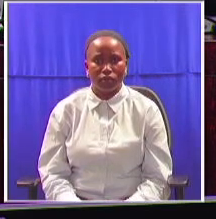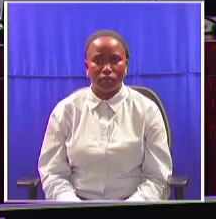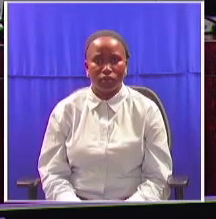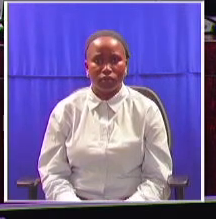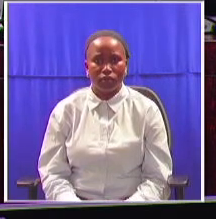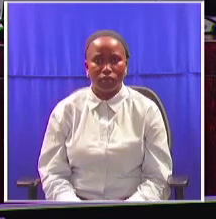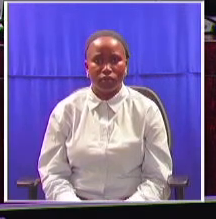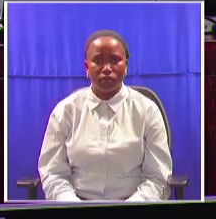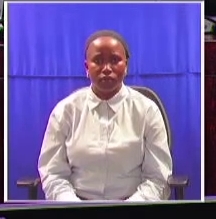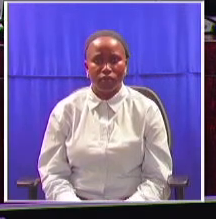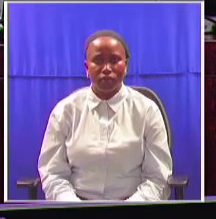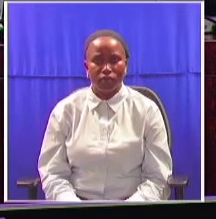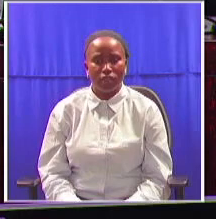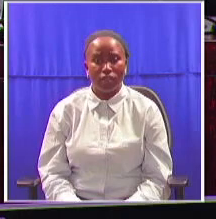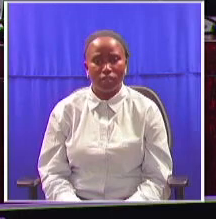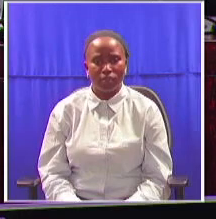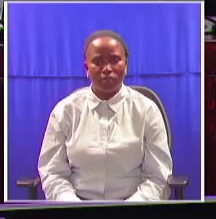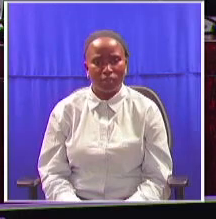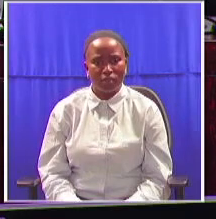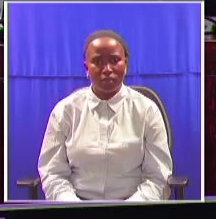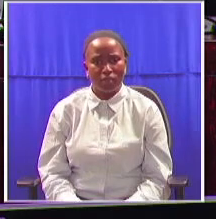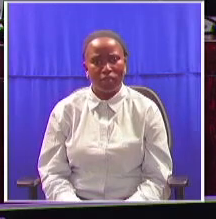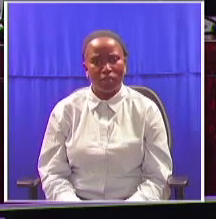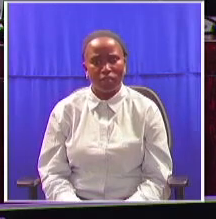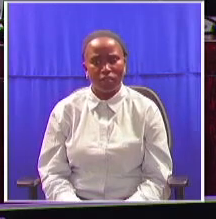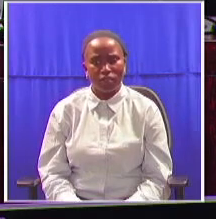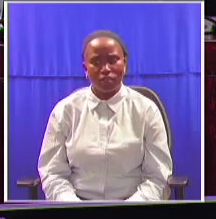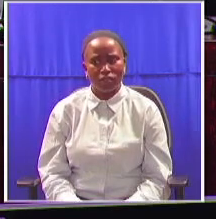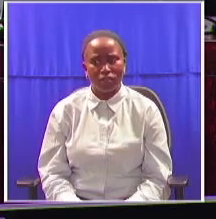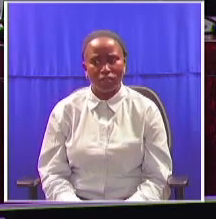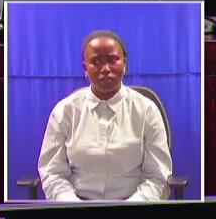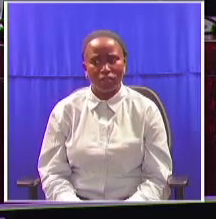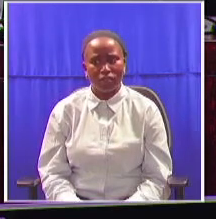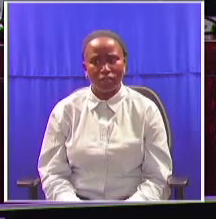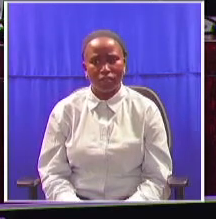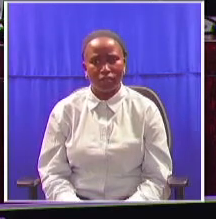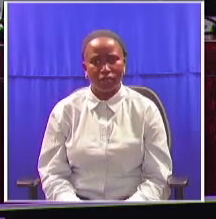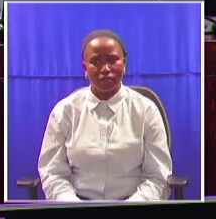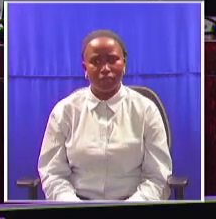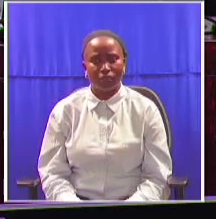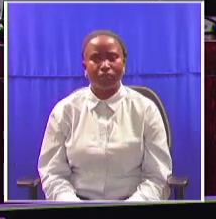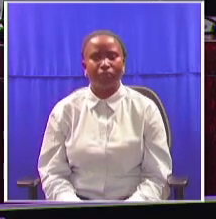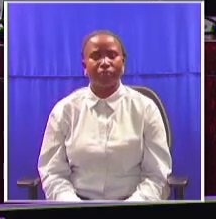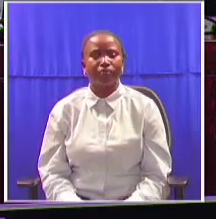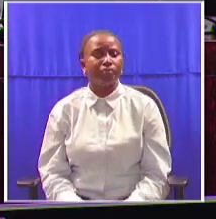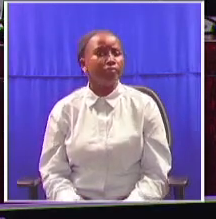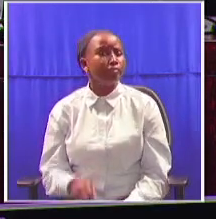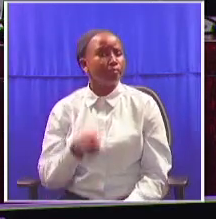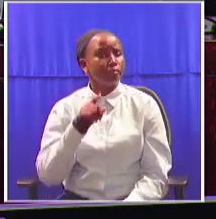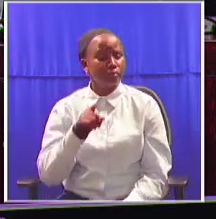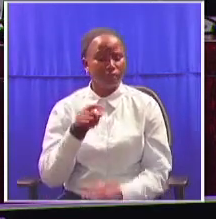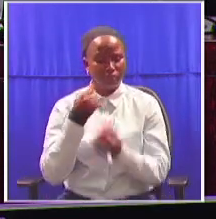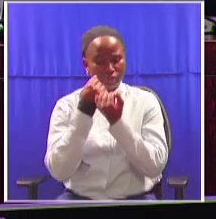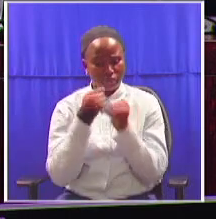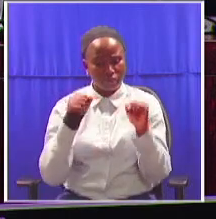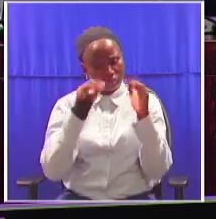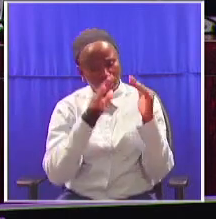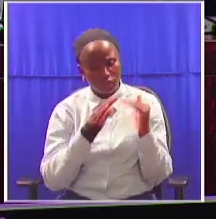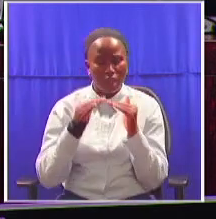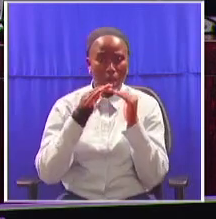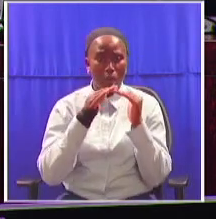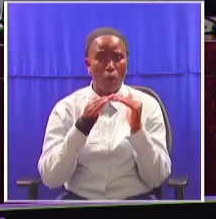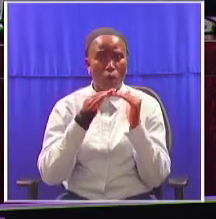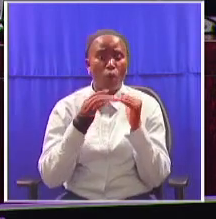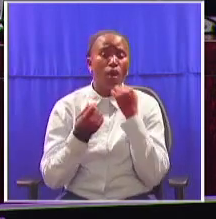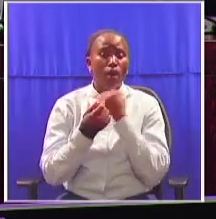ku languta amahlweni. At varying points in the history of this democracy,